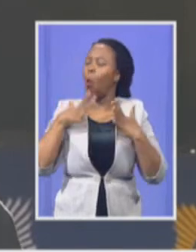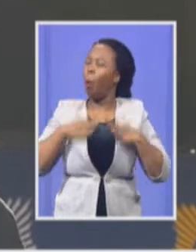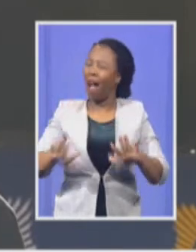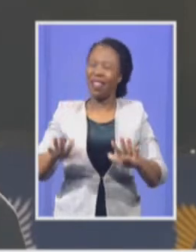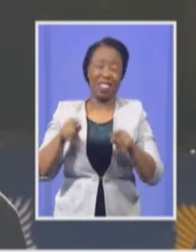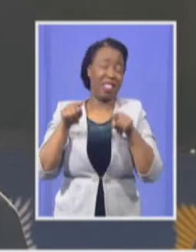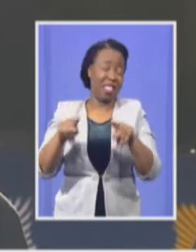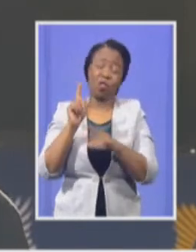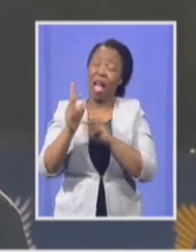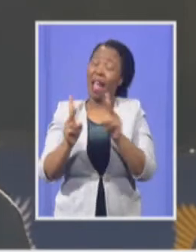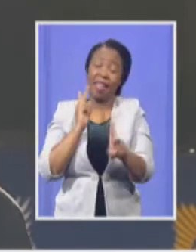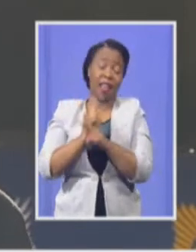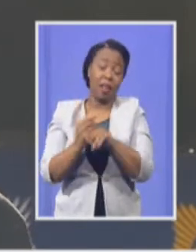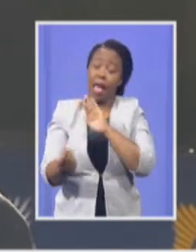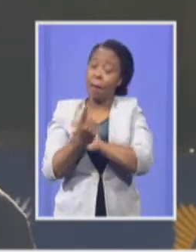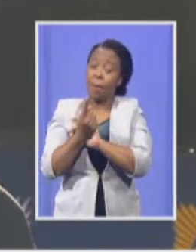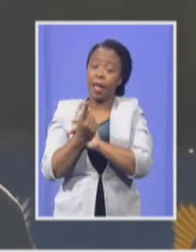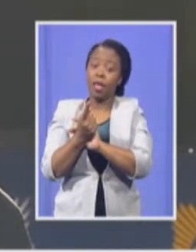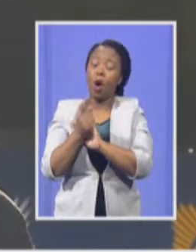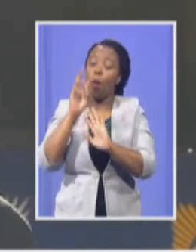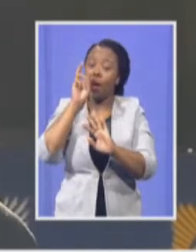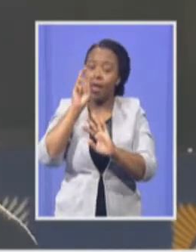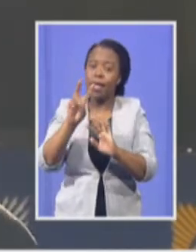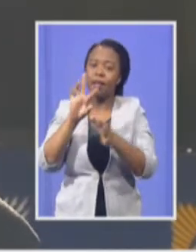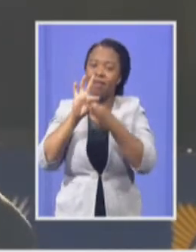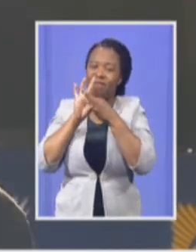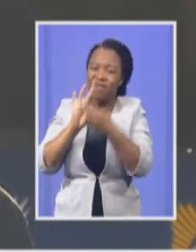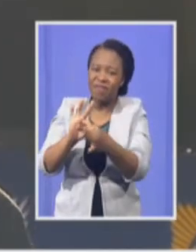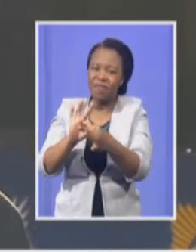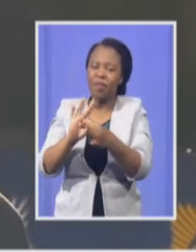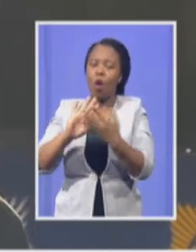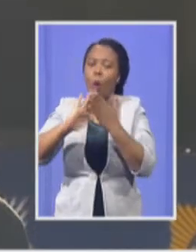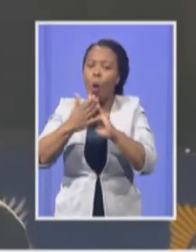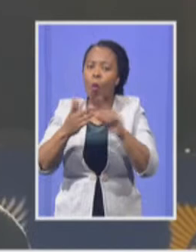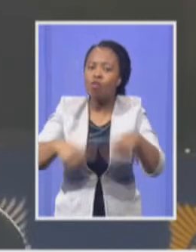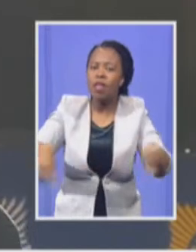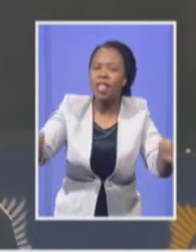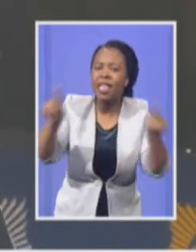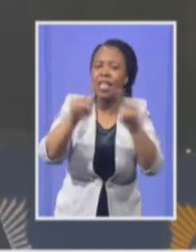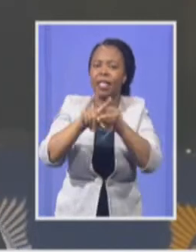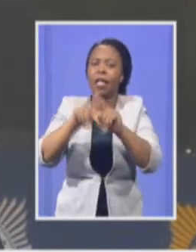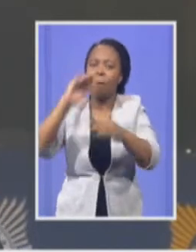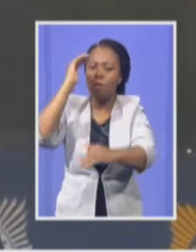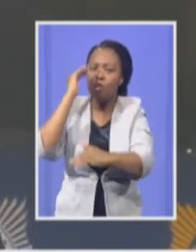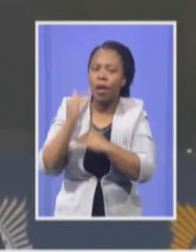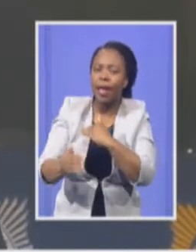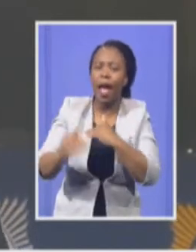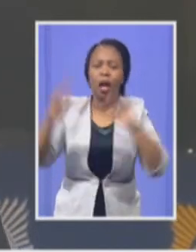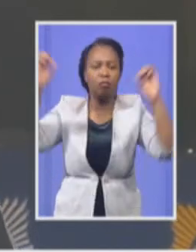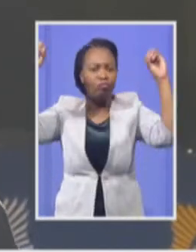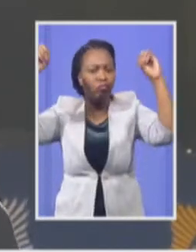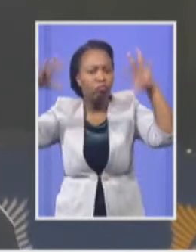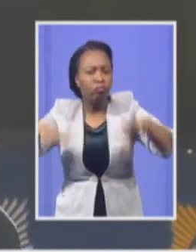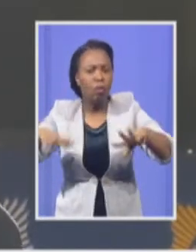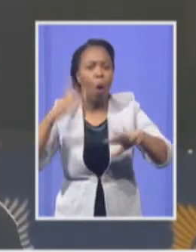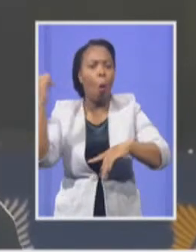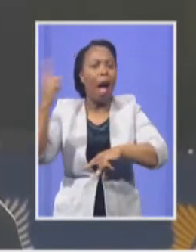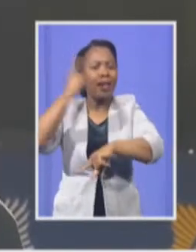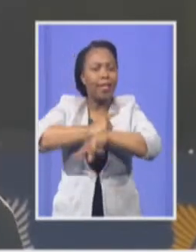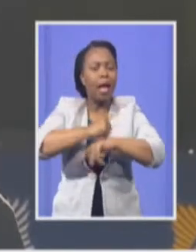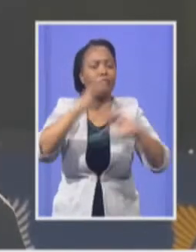sikwazi ukusebenzisana nomphakathi siuvikele kukhanye meya kube nezindlu ngelinye ilanga